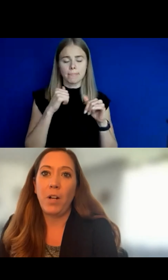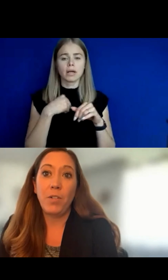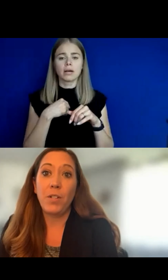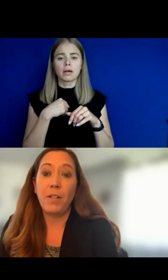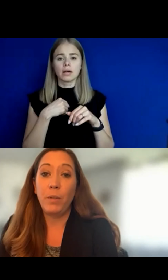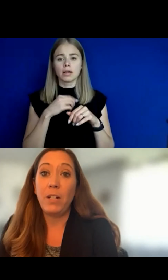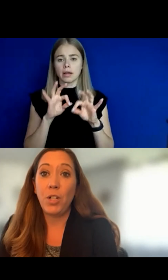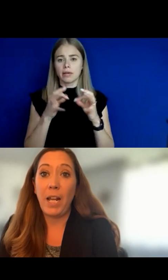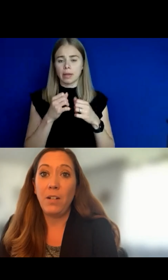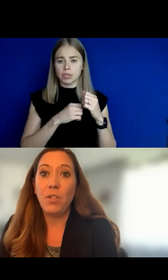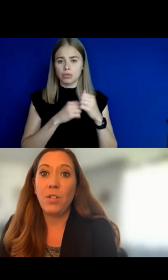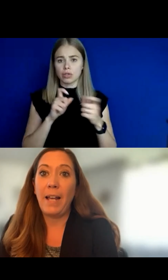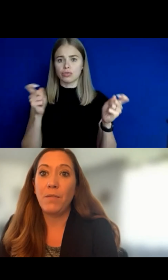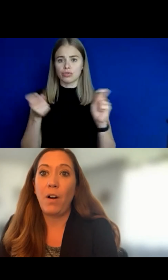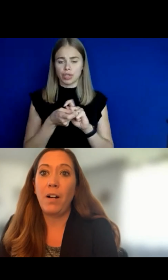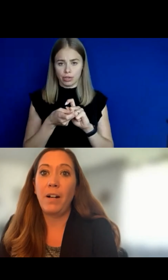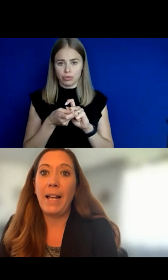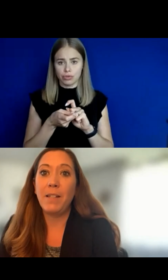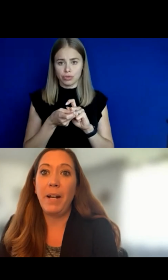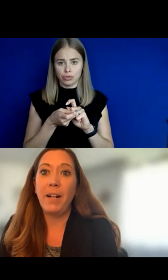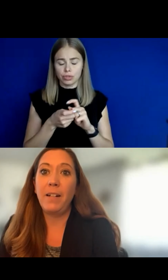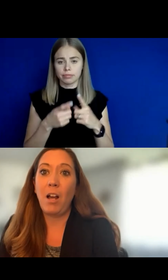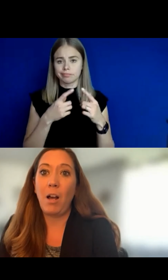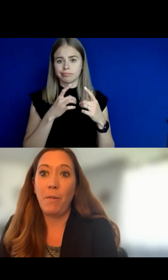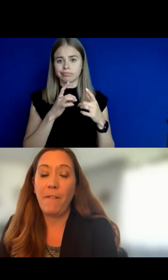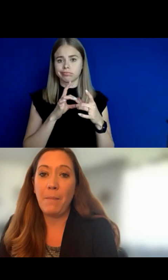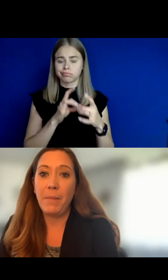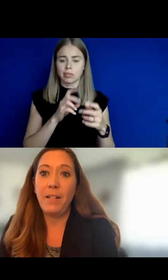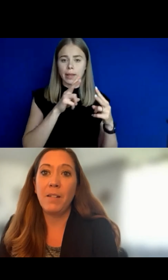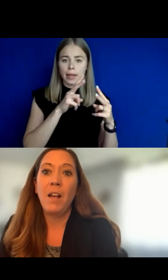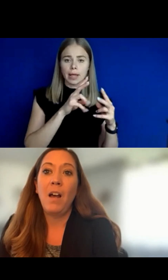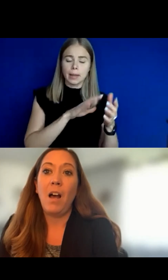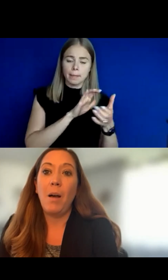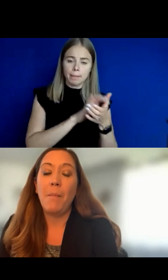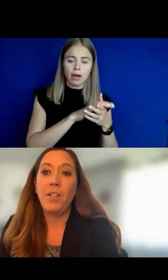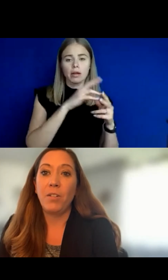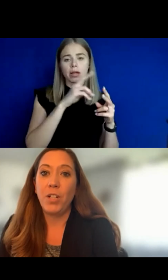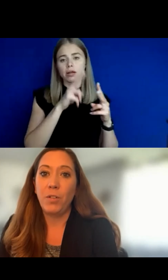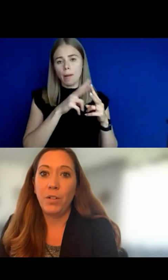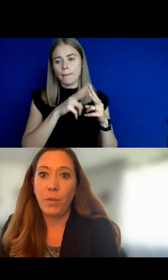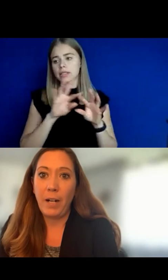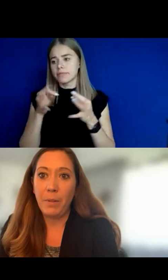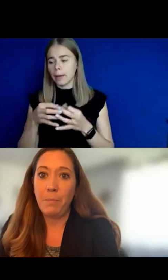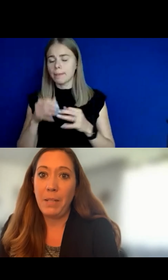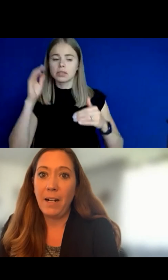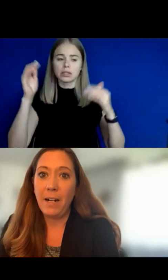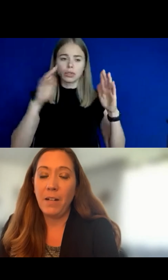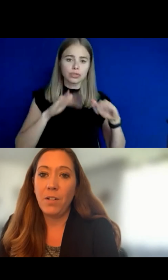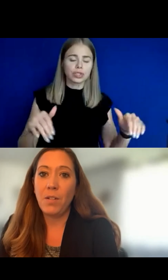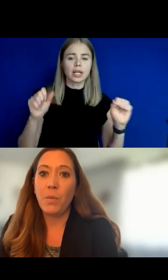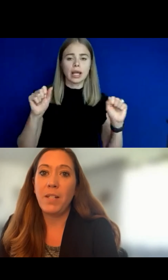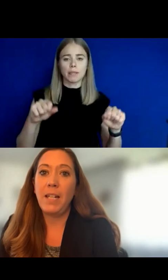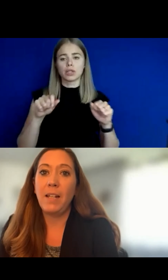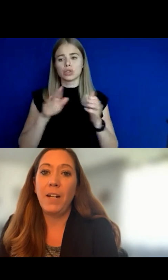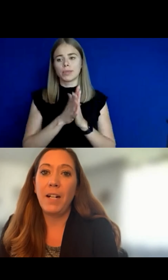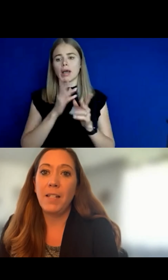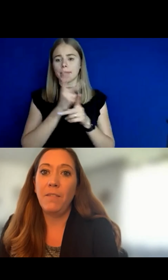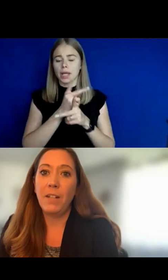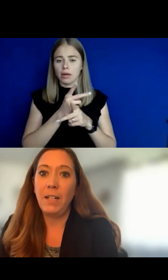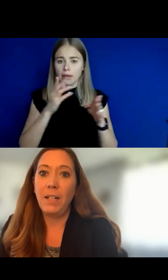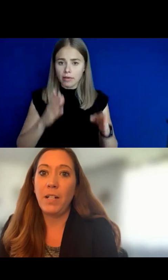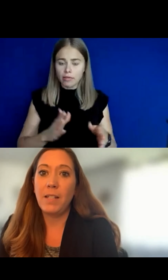Family structures have really changed as far as married couple families, adult children who are able to be caregivers, and we're seeing a